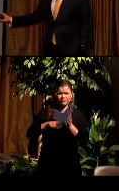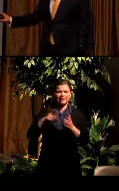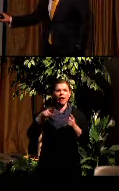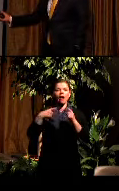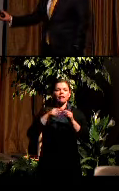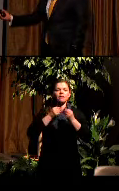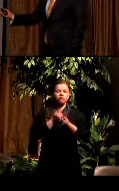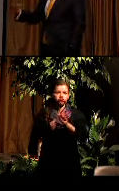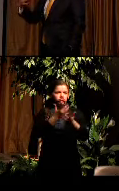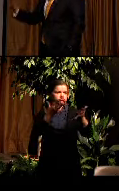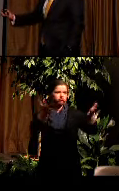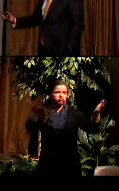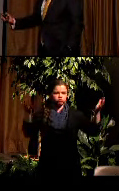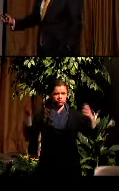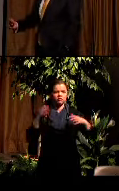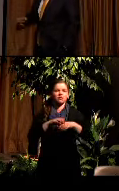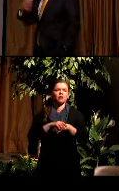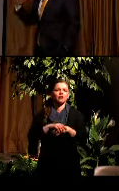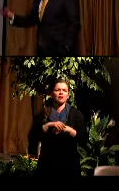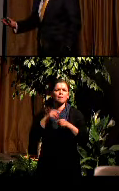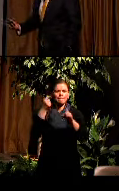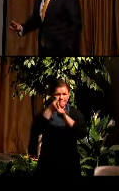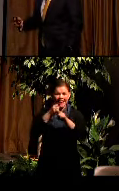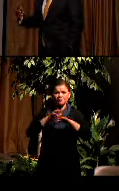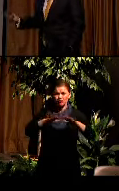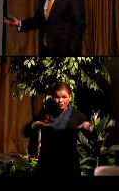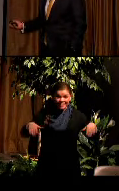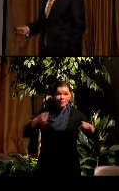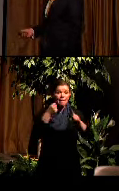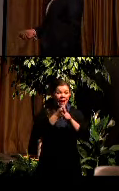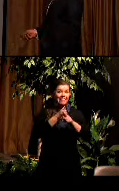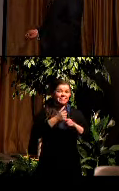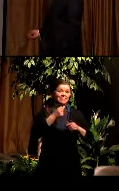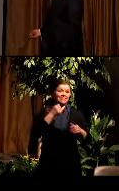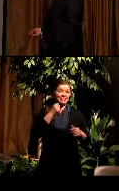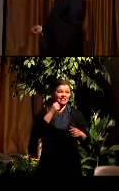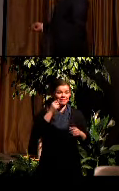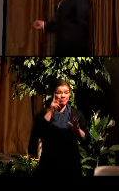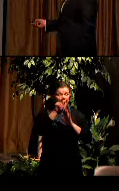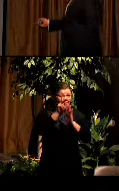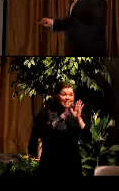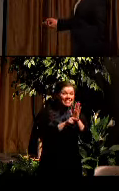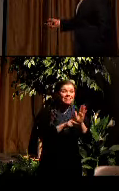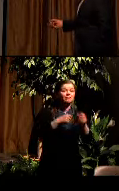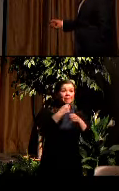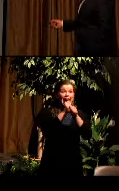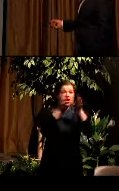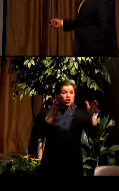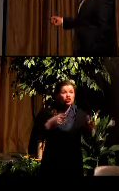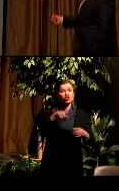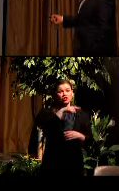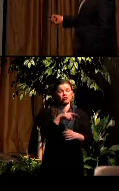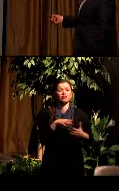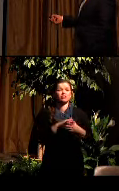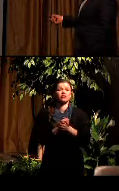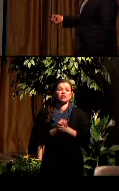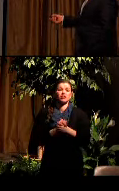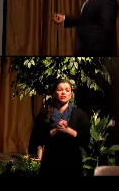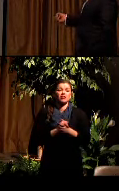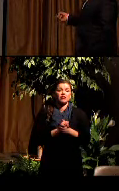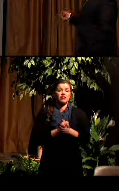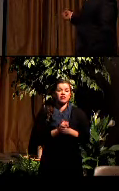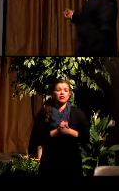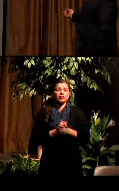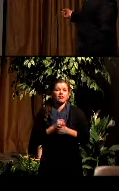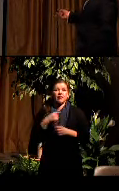influencing a policymaker. And that is our dream, to really do the science that makes a difference. That's what we want to do. We invented International